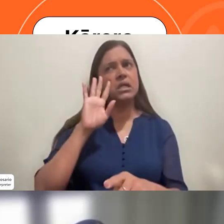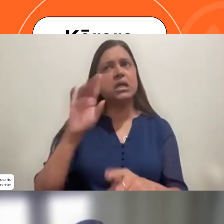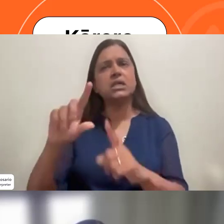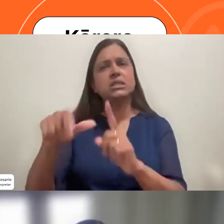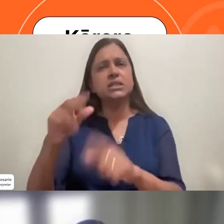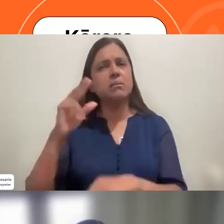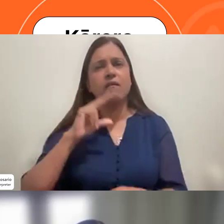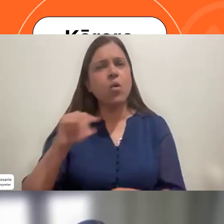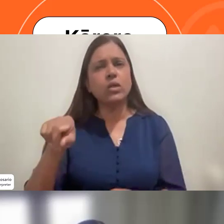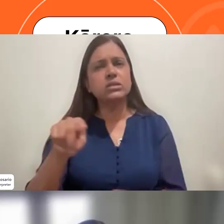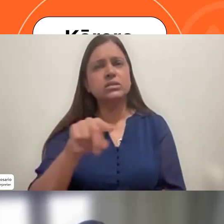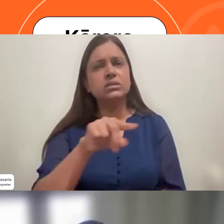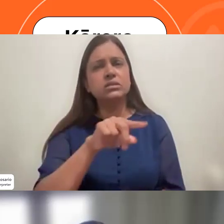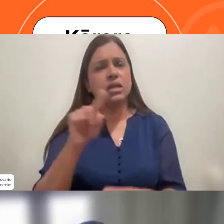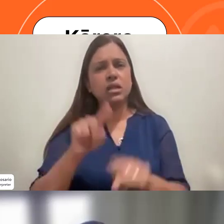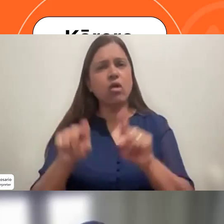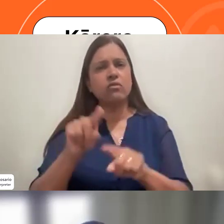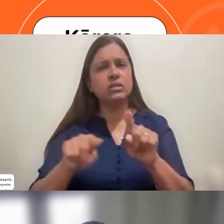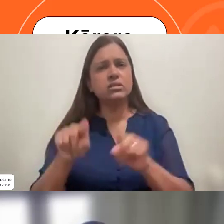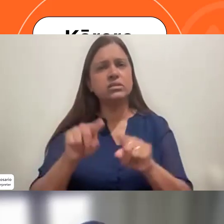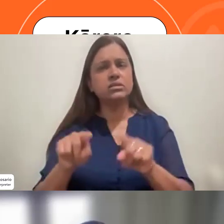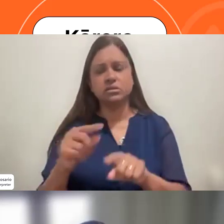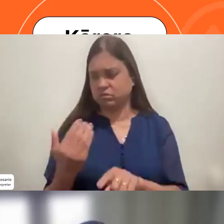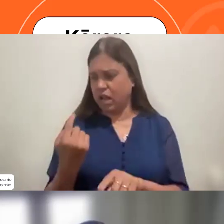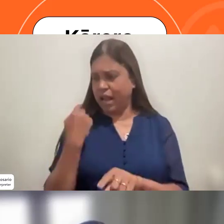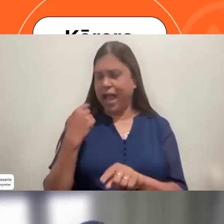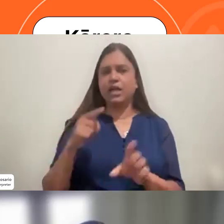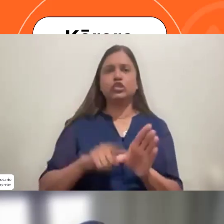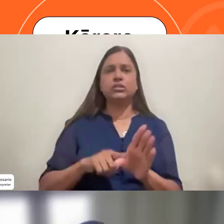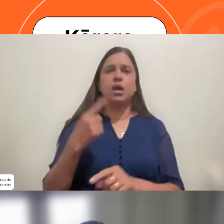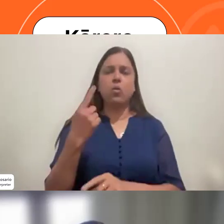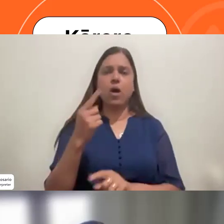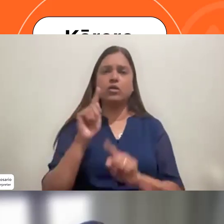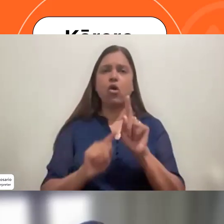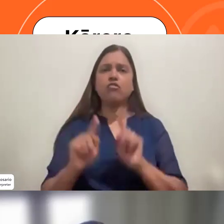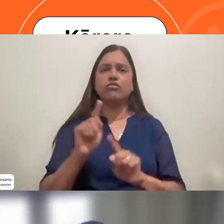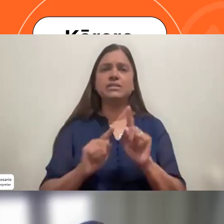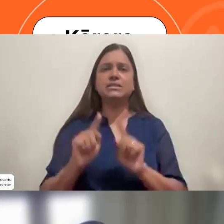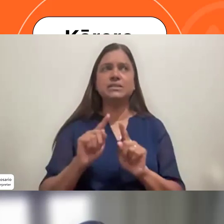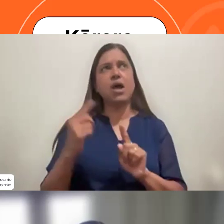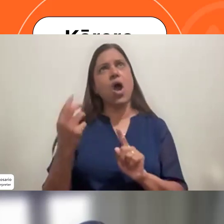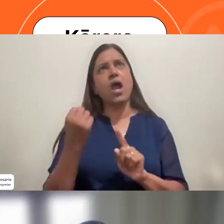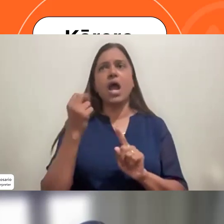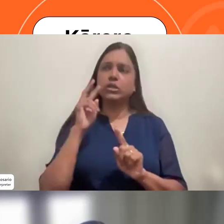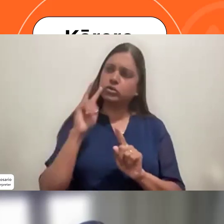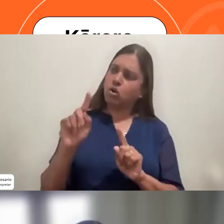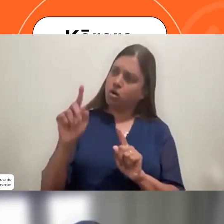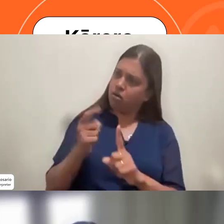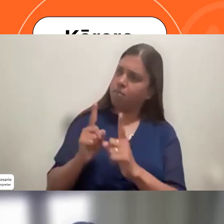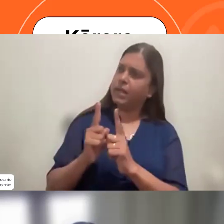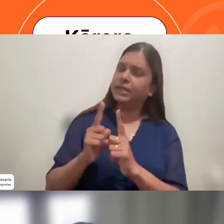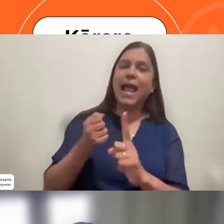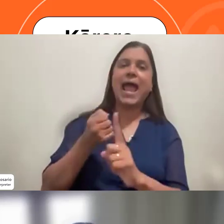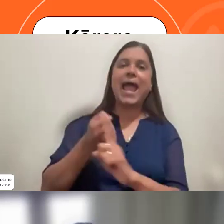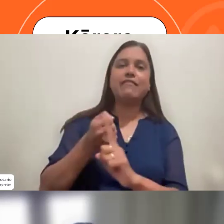to. One conference last year, I had an advocate from the disabled